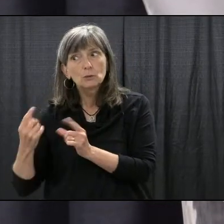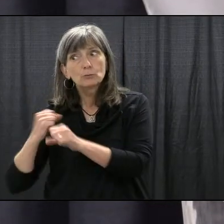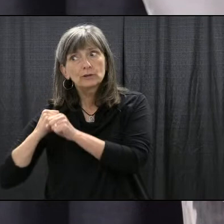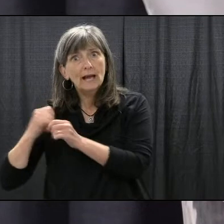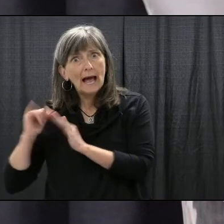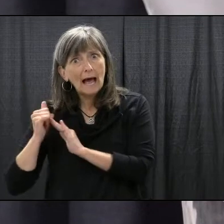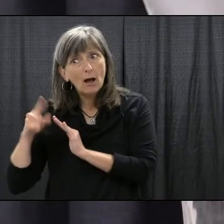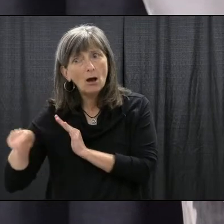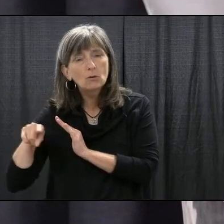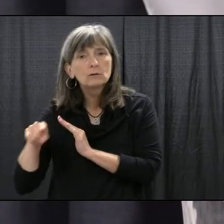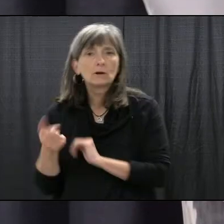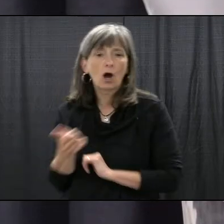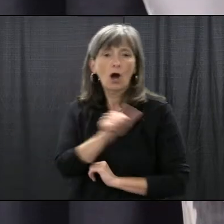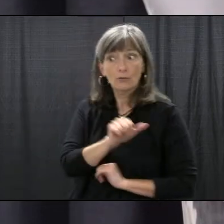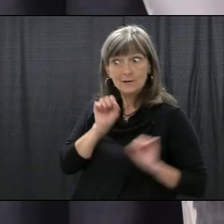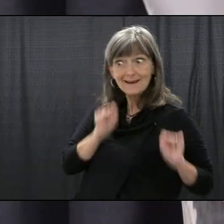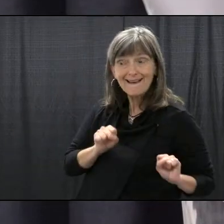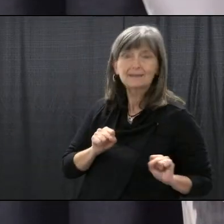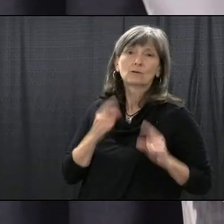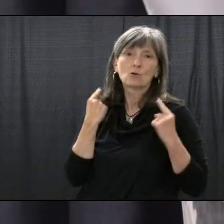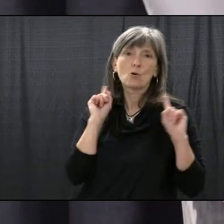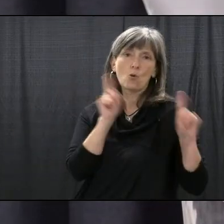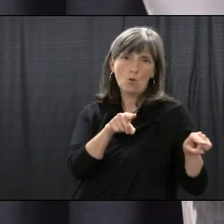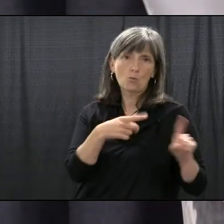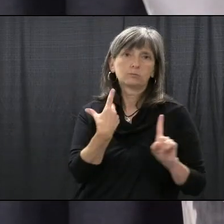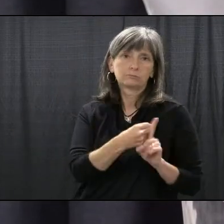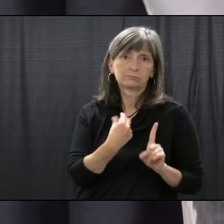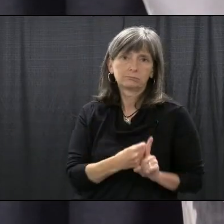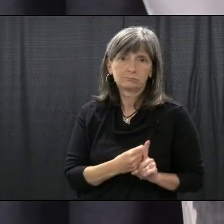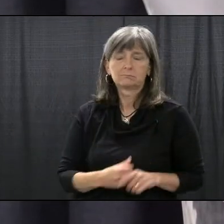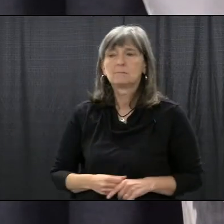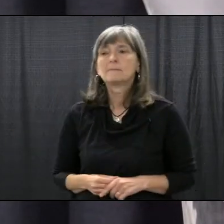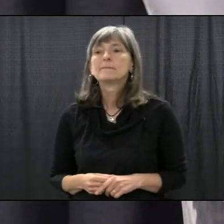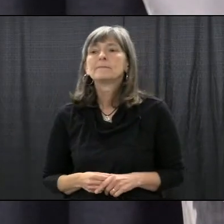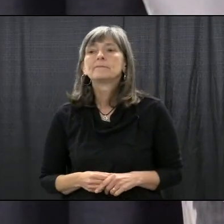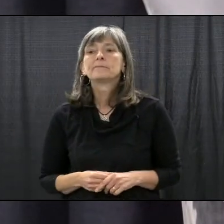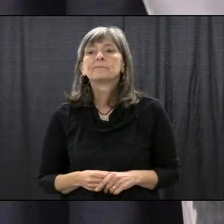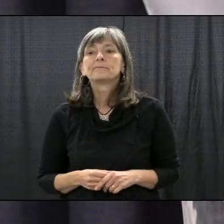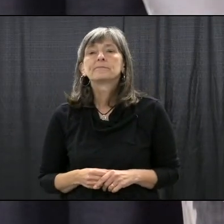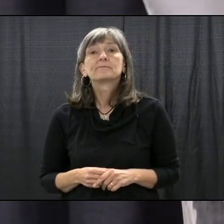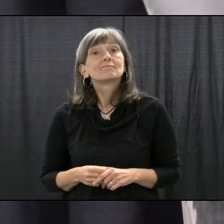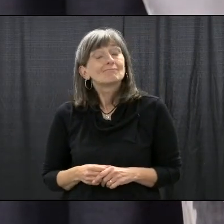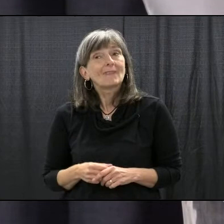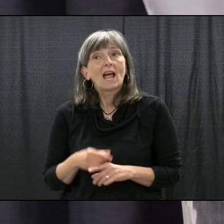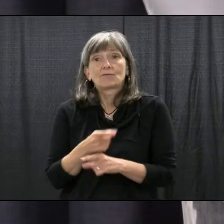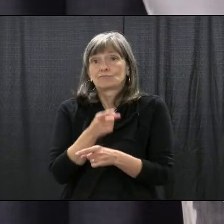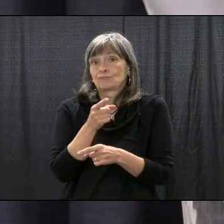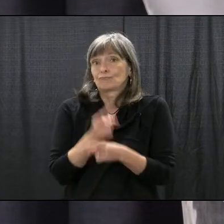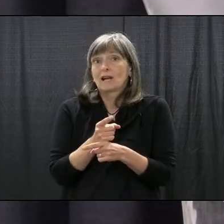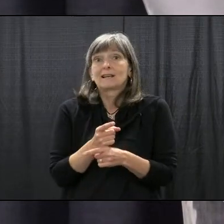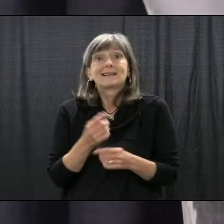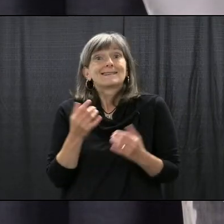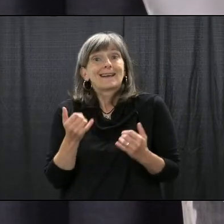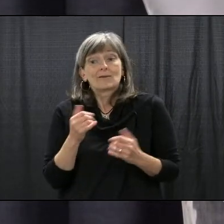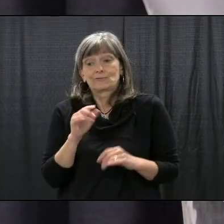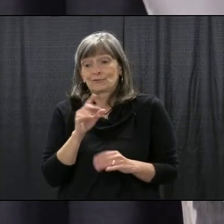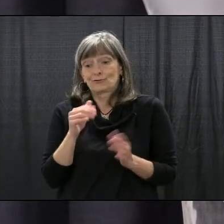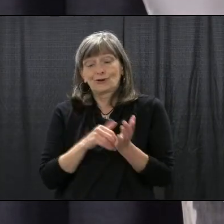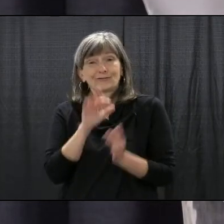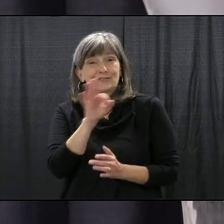do so. And I would refer you back to Dr. Fitzgerald's comments about this now becoming a pandemic of the